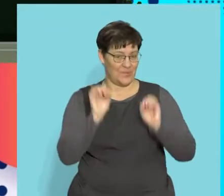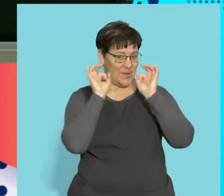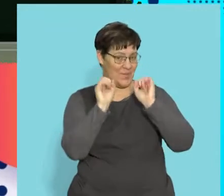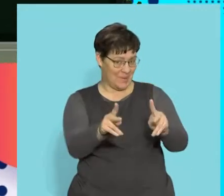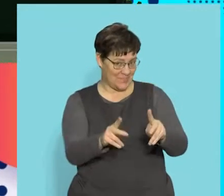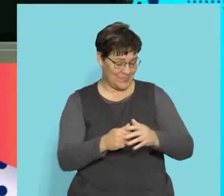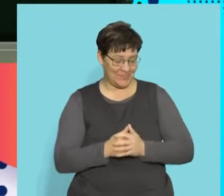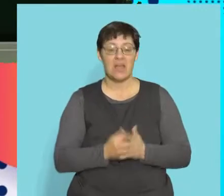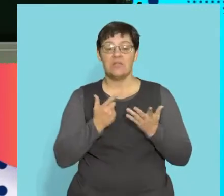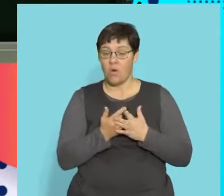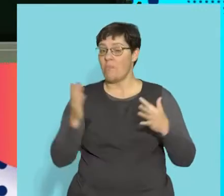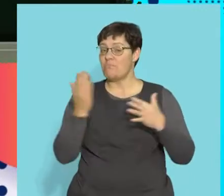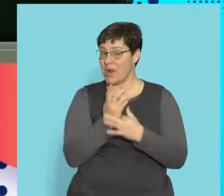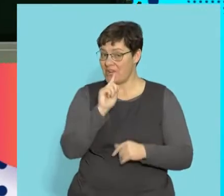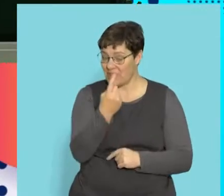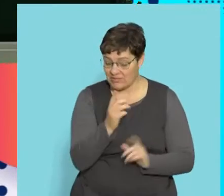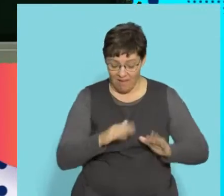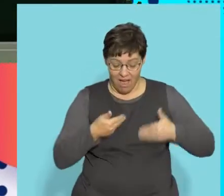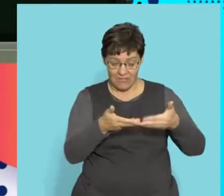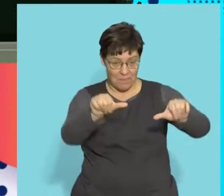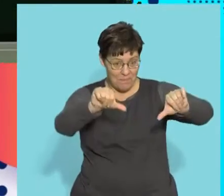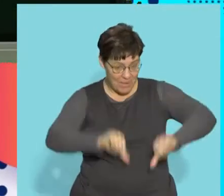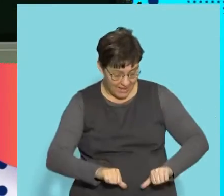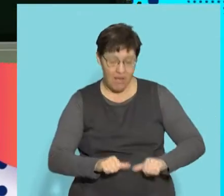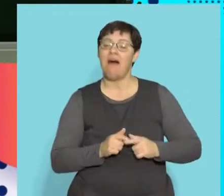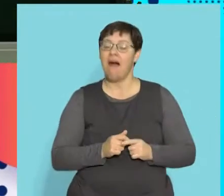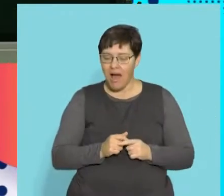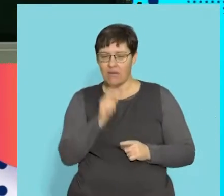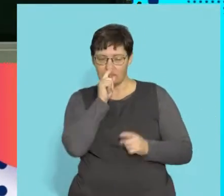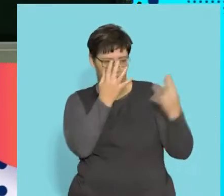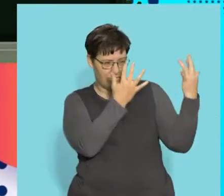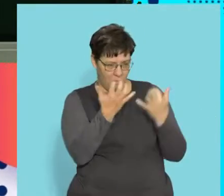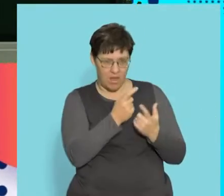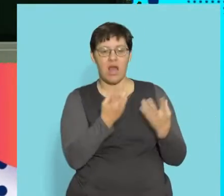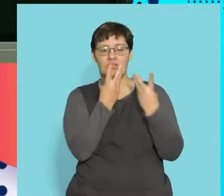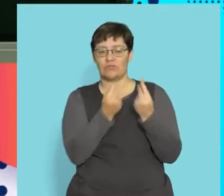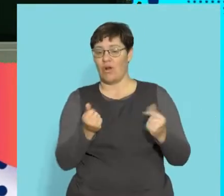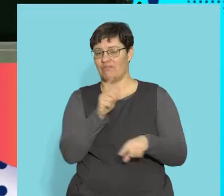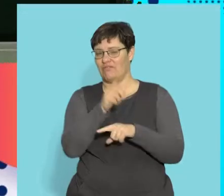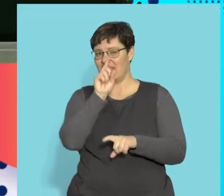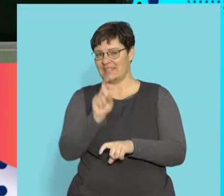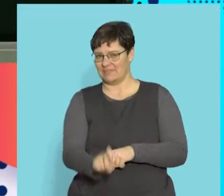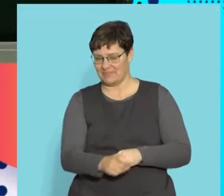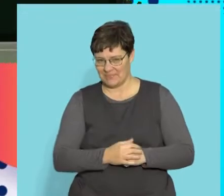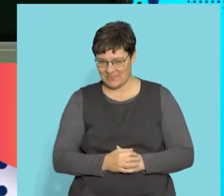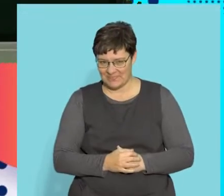Great. After the break, we're going to be looking at how these volume formulas can help us solve some examples. See you soon.